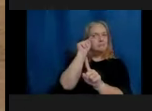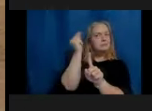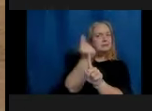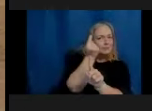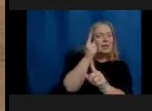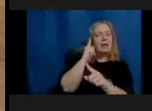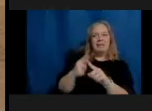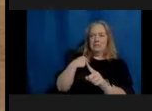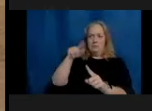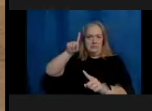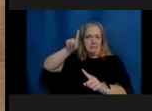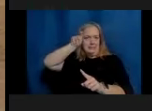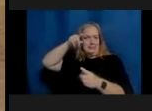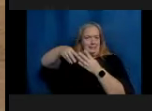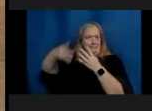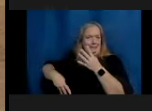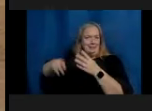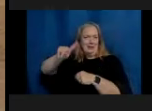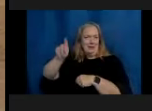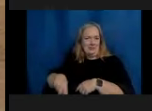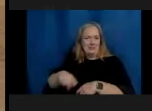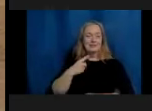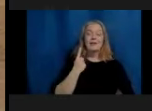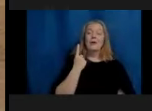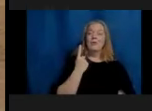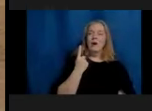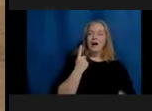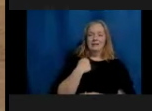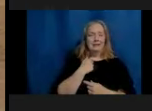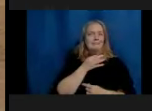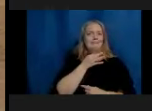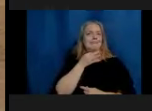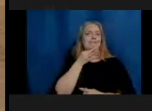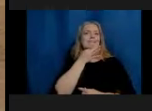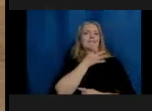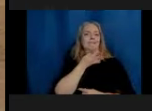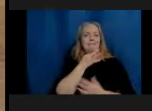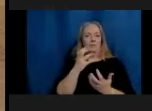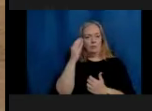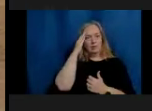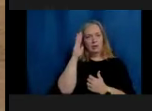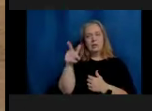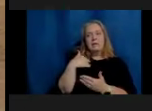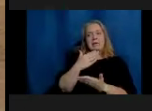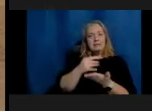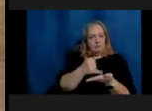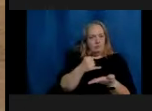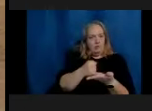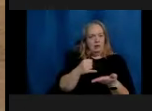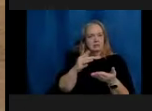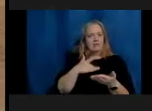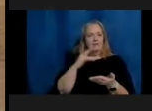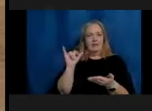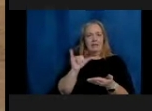really want to know is for the work that he has that's very almost like cinematic. He has these drawings where it will be like